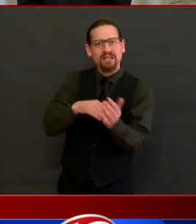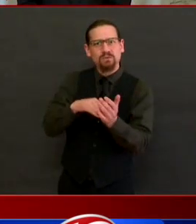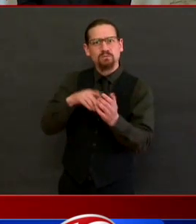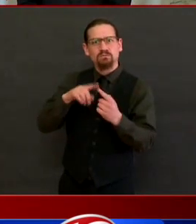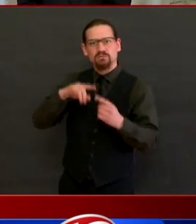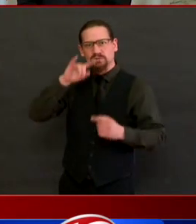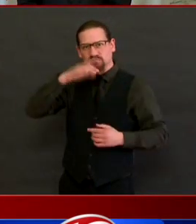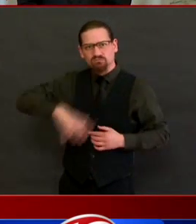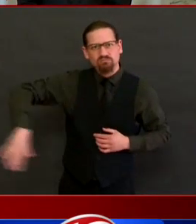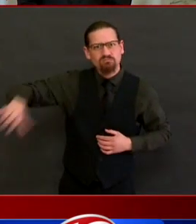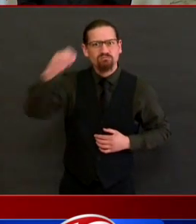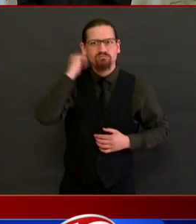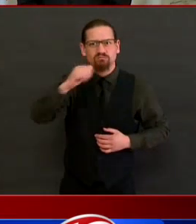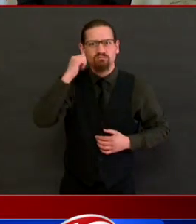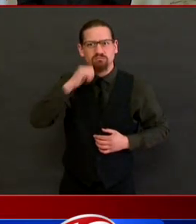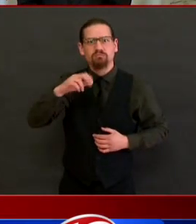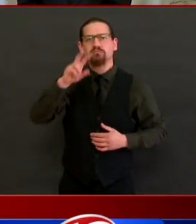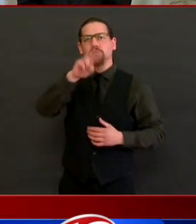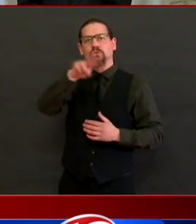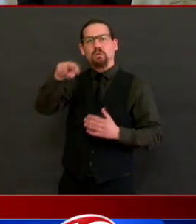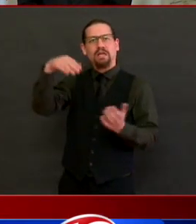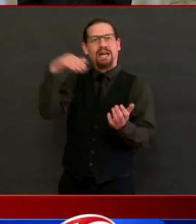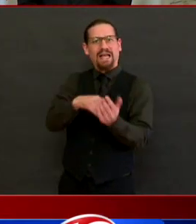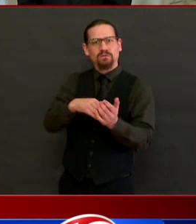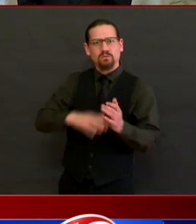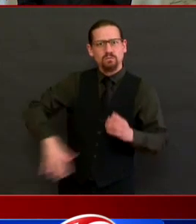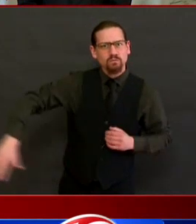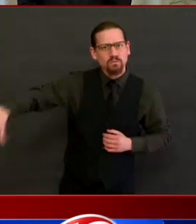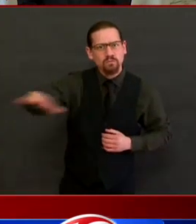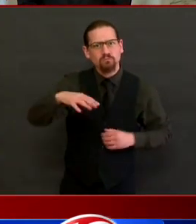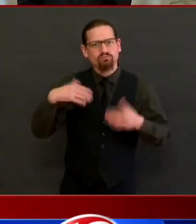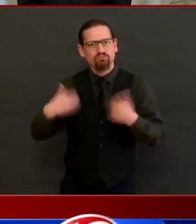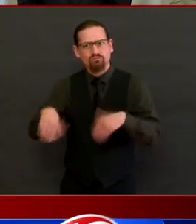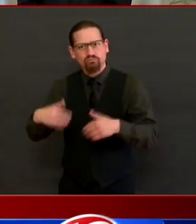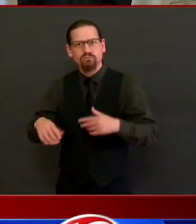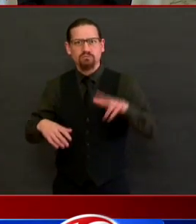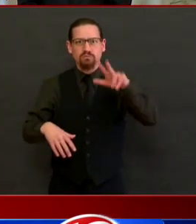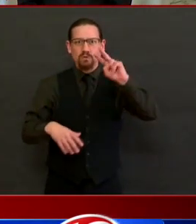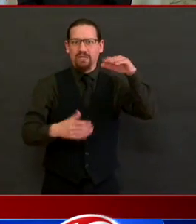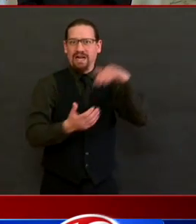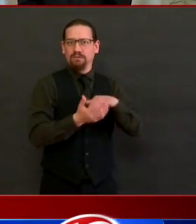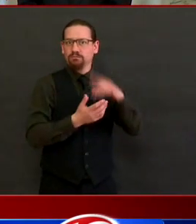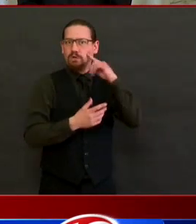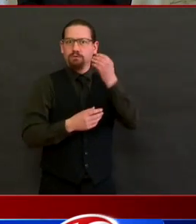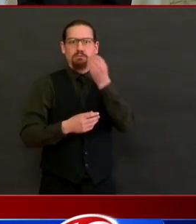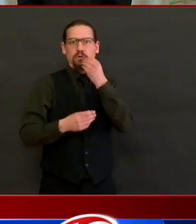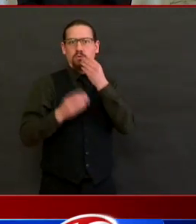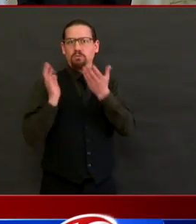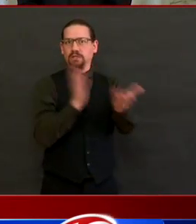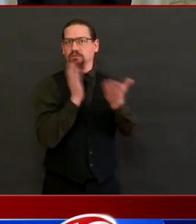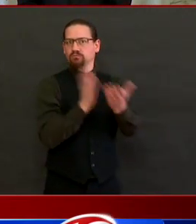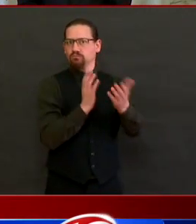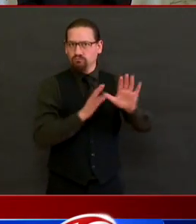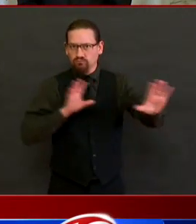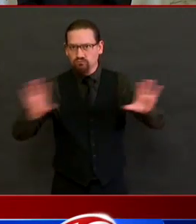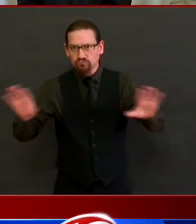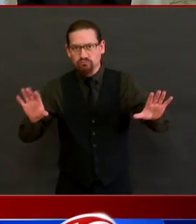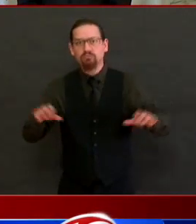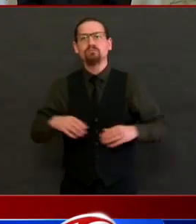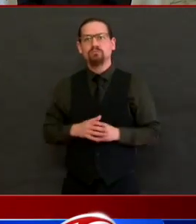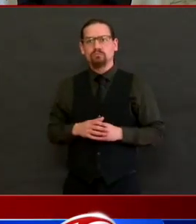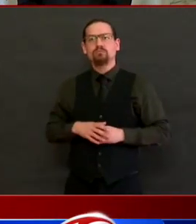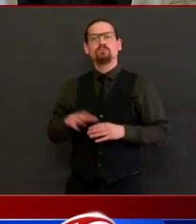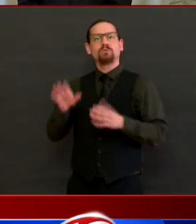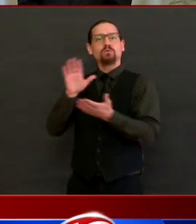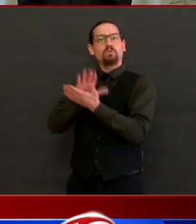to making sure we would get this nutritious food to children, and by and large, we've done that. By the way, thank you to Meals on Wheels, thank